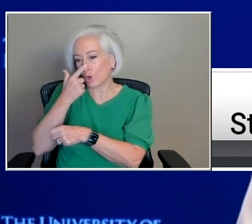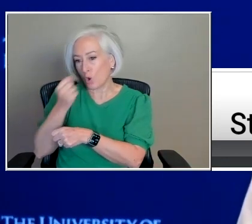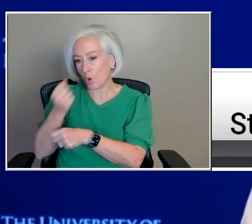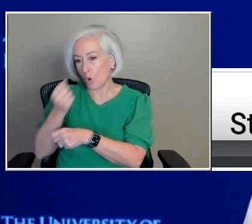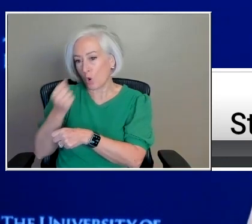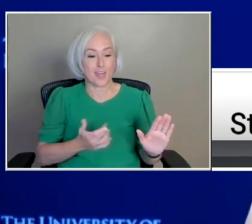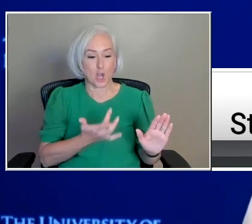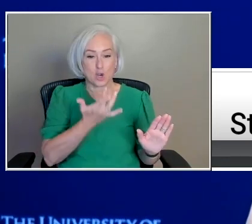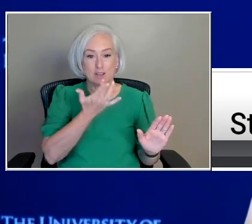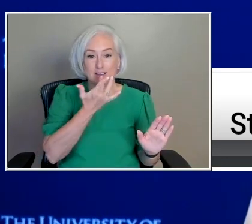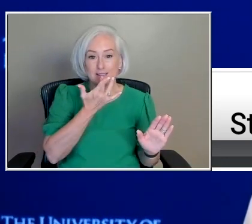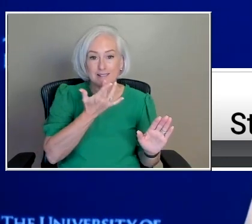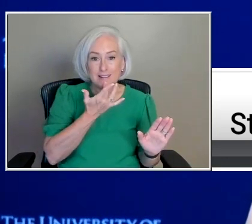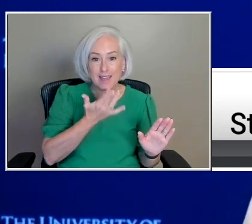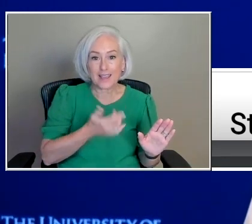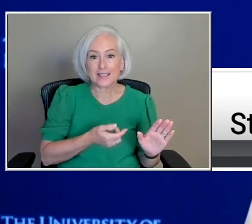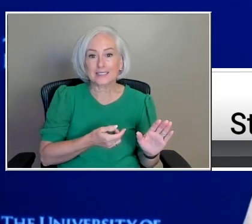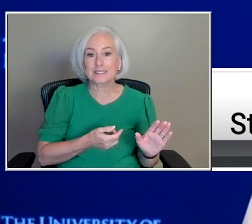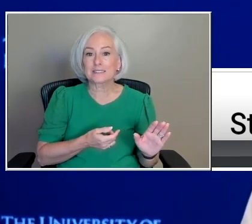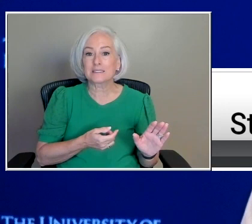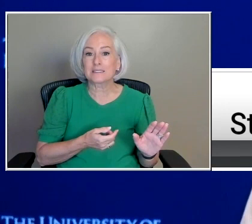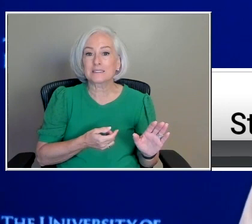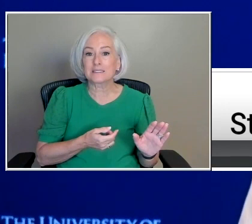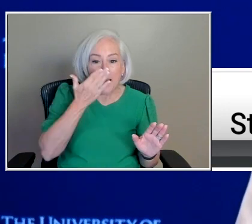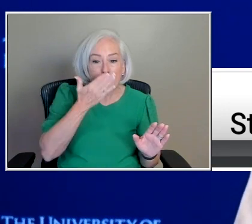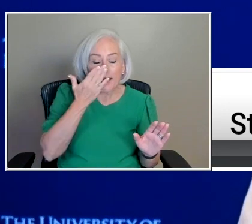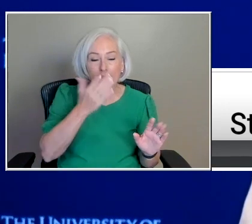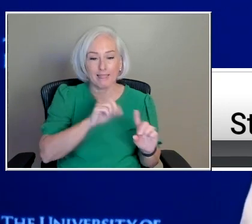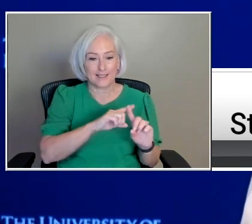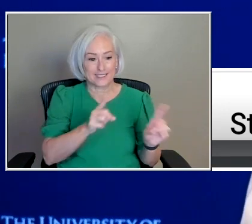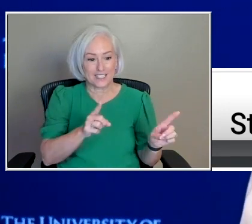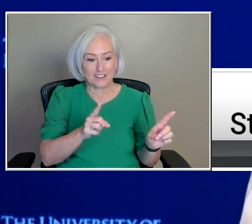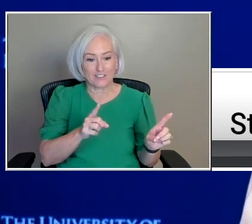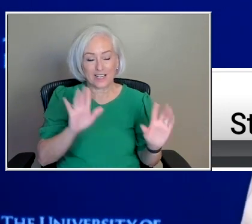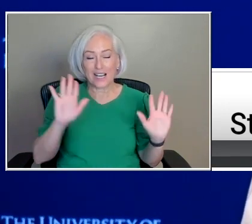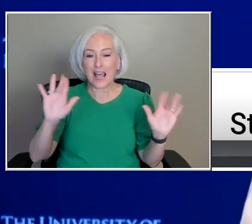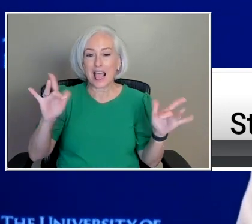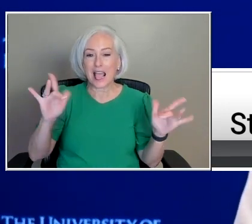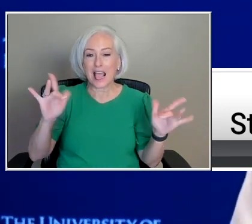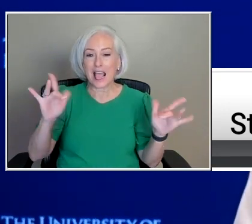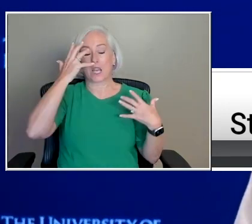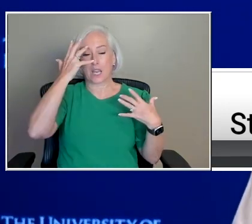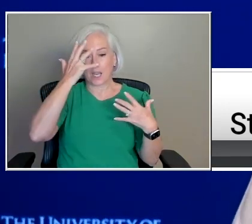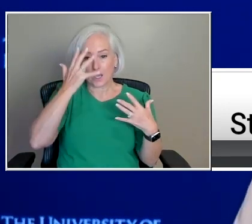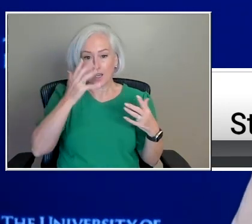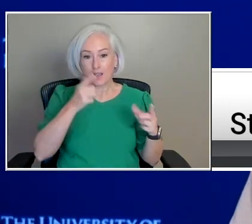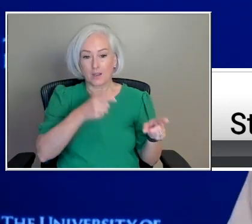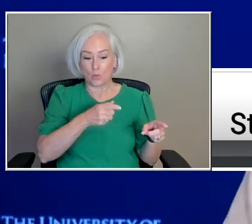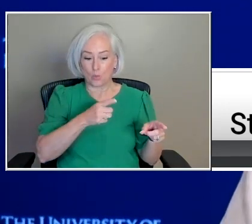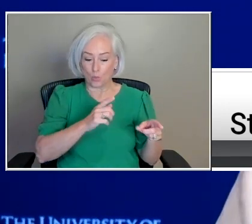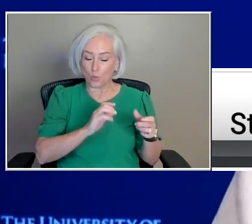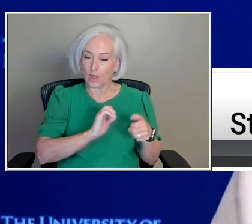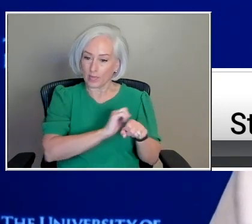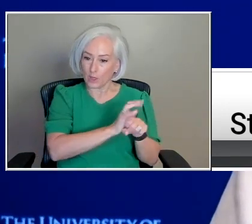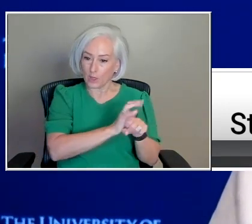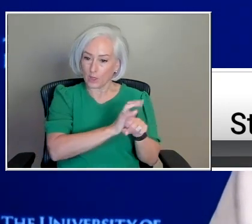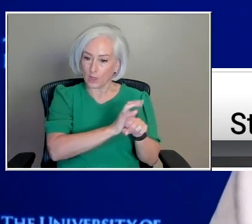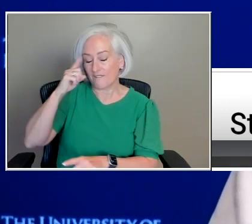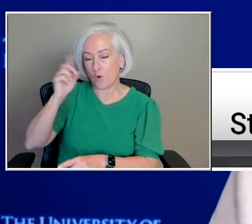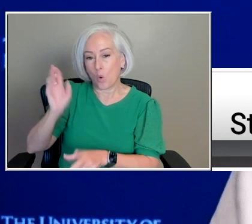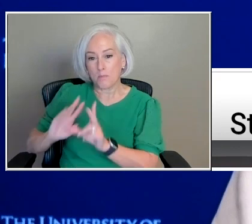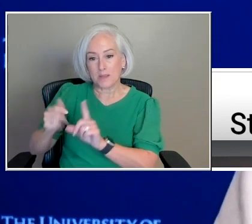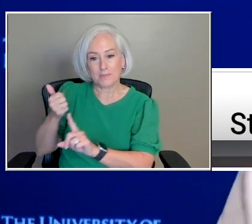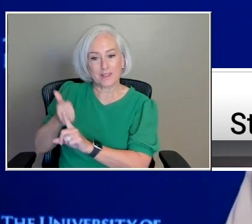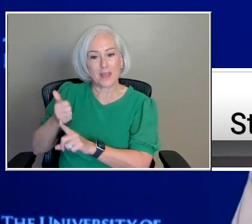were continued to be prevalent, as well as lightheadedness and dizziness in those patients who had COVID. But for the people that had the